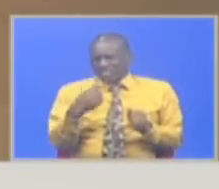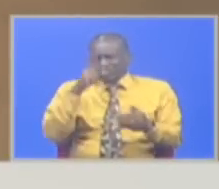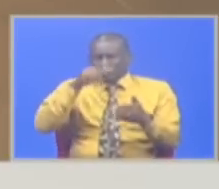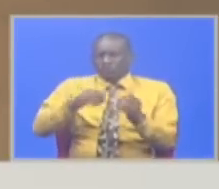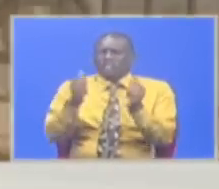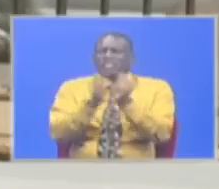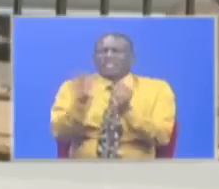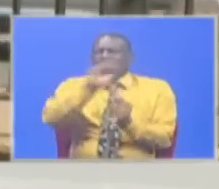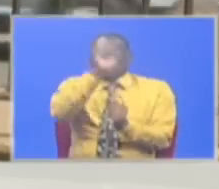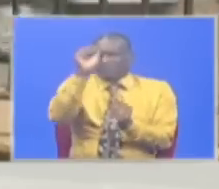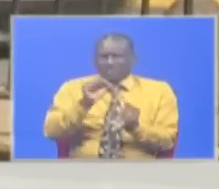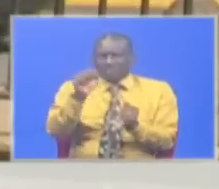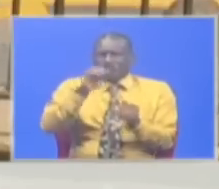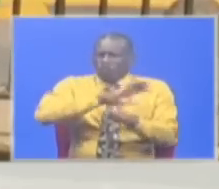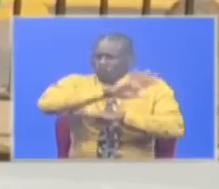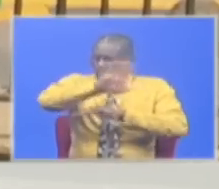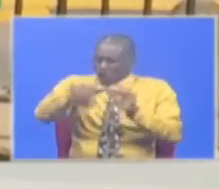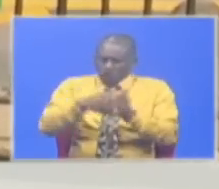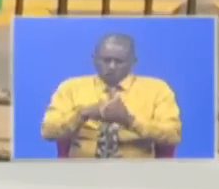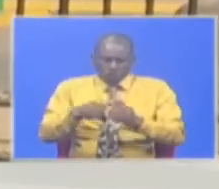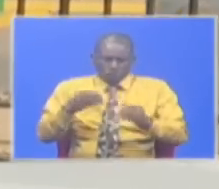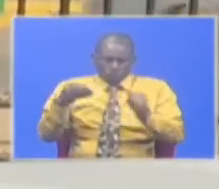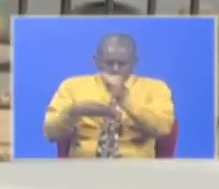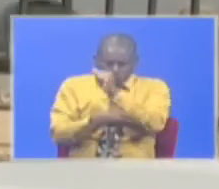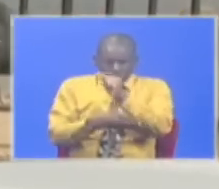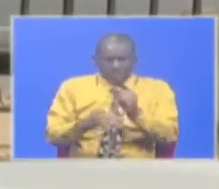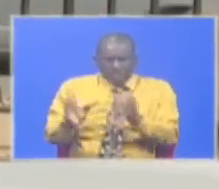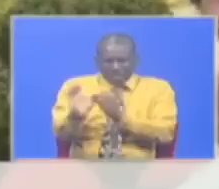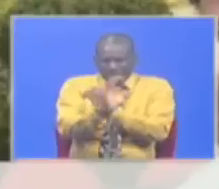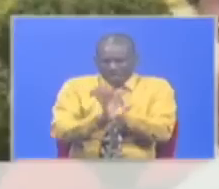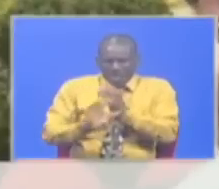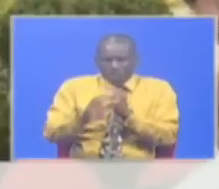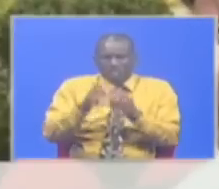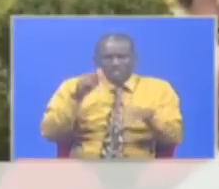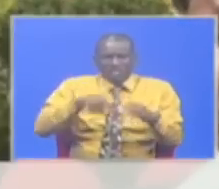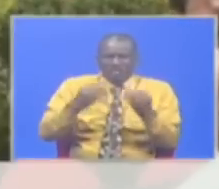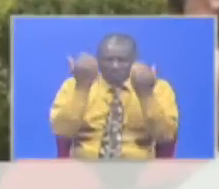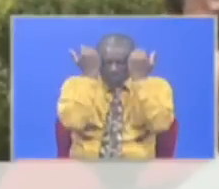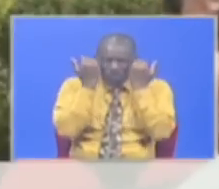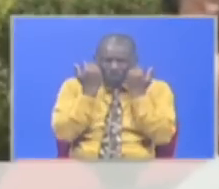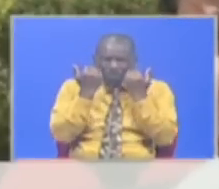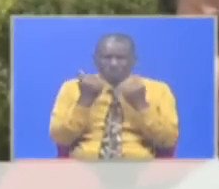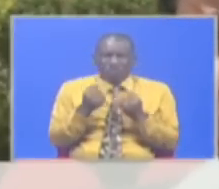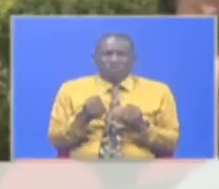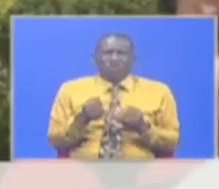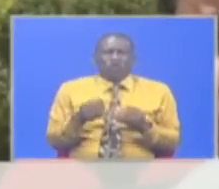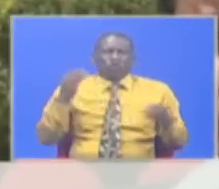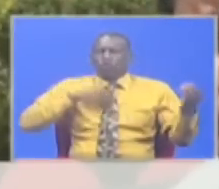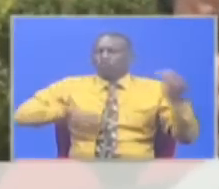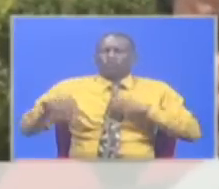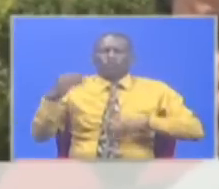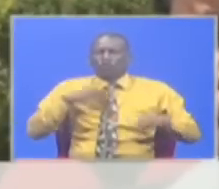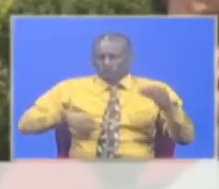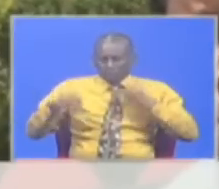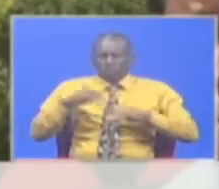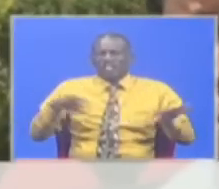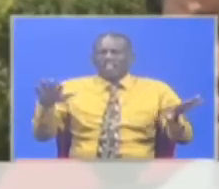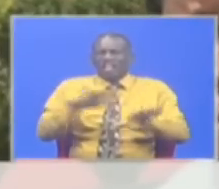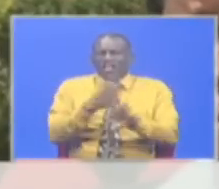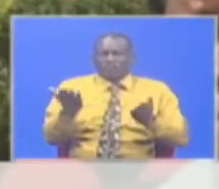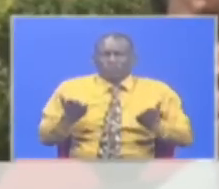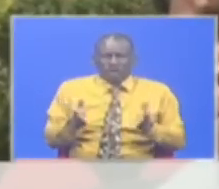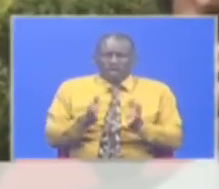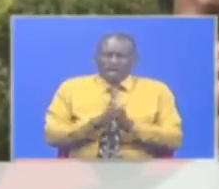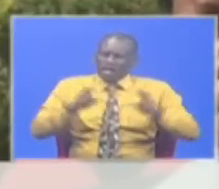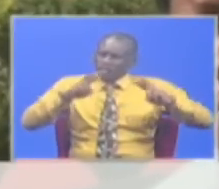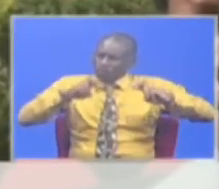10% of all bribes in the country ended up at the judiciary. Ufisadi iko kila pahali. Na ukiangalia,